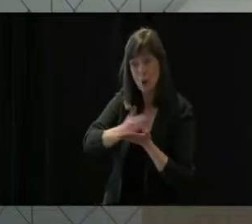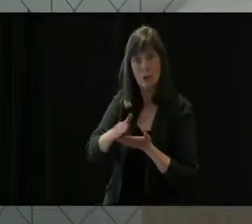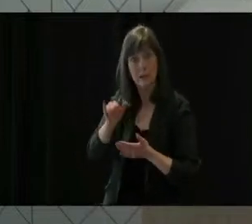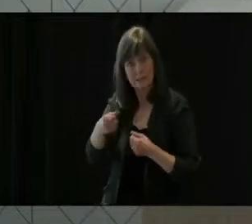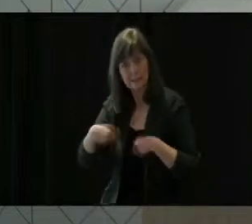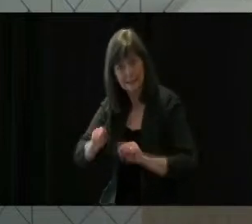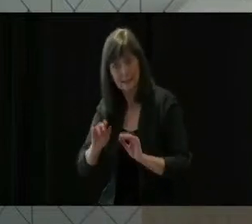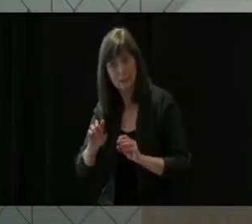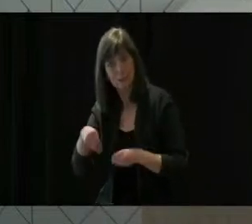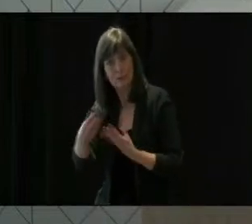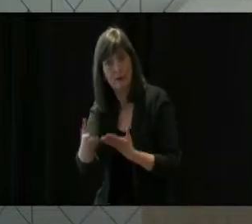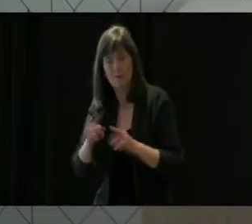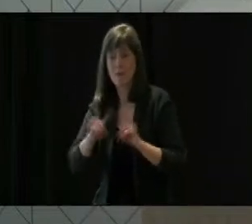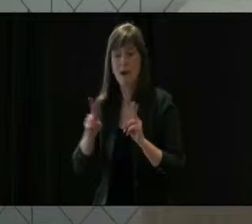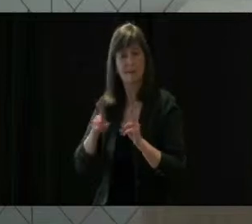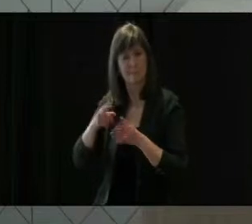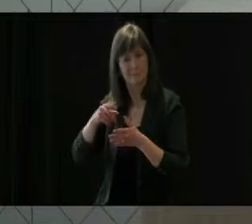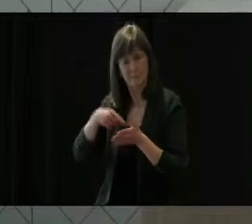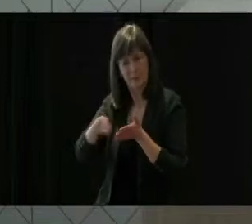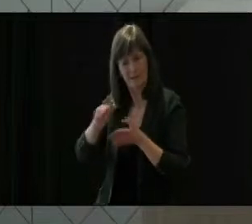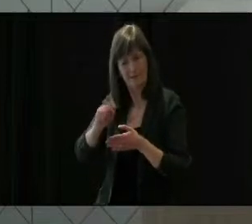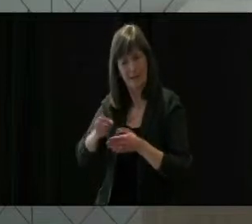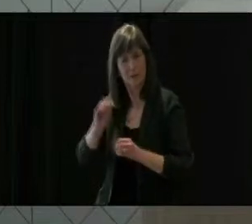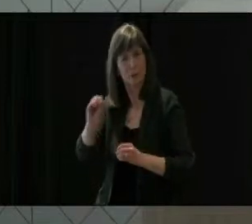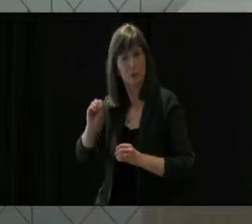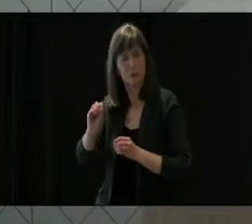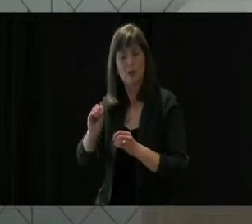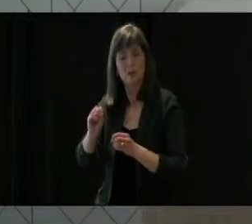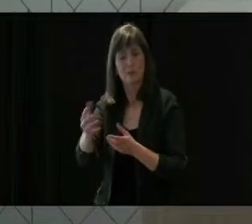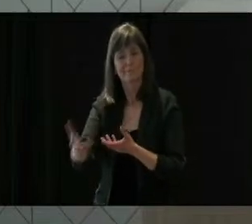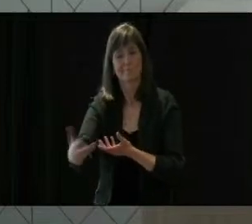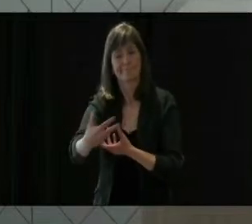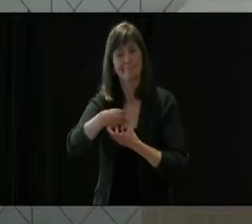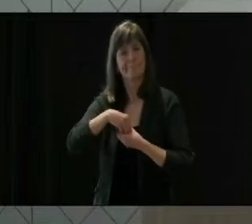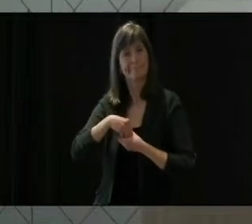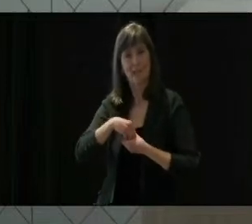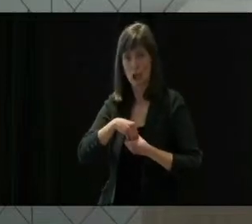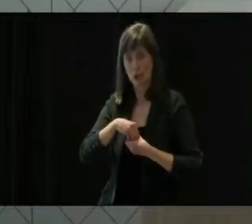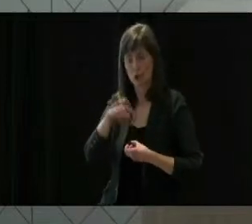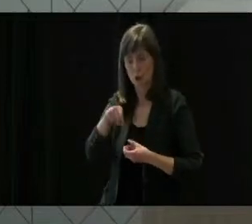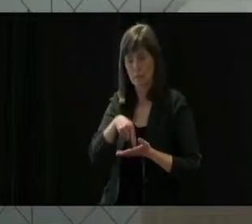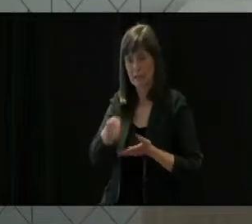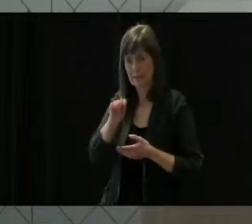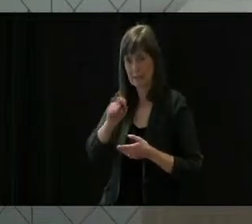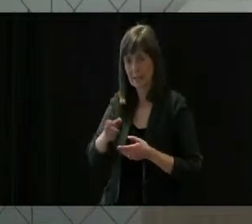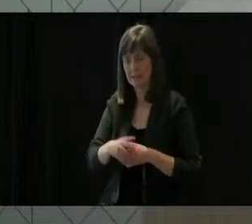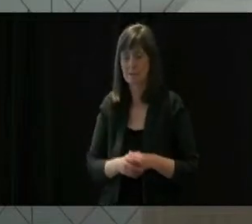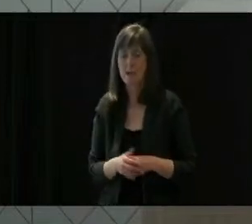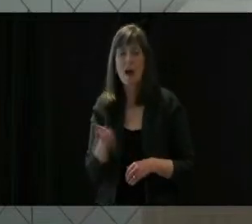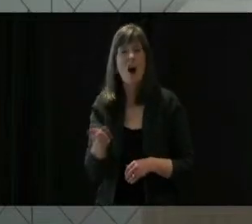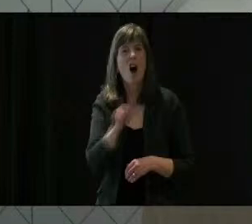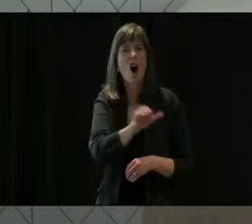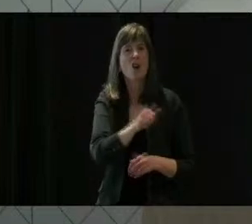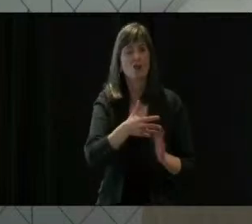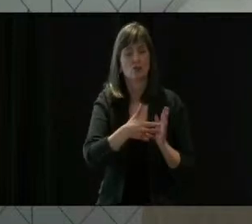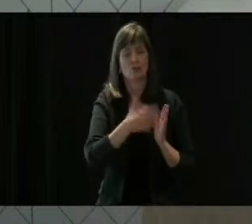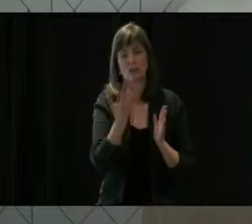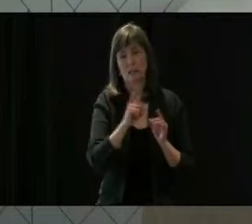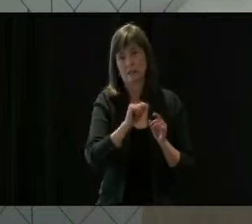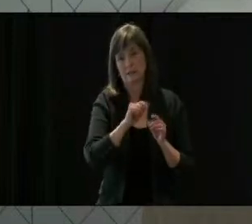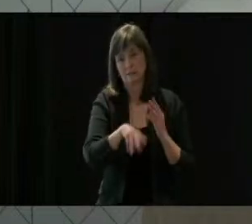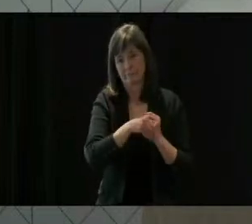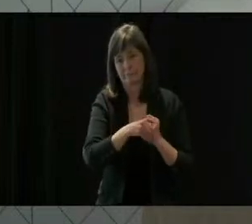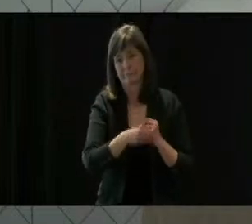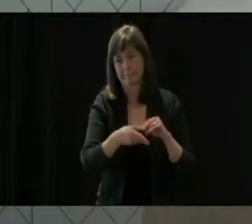taxable envelope. We're also thinking about other kinds of wealth taxes. These are going to be discussed,